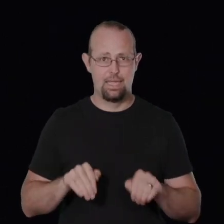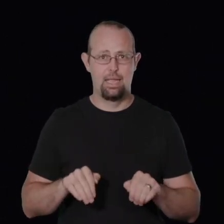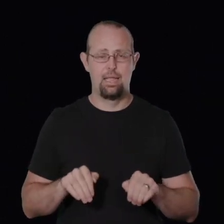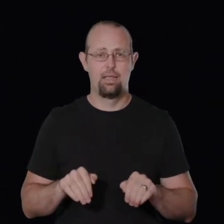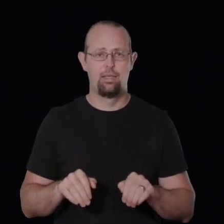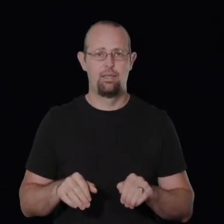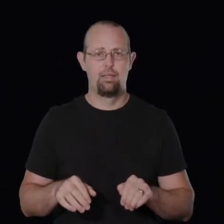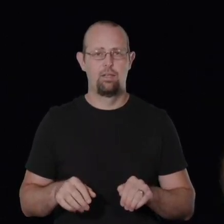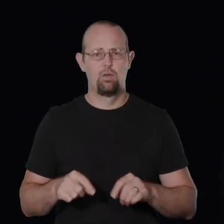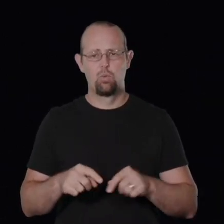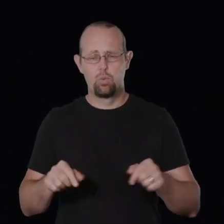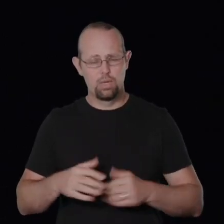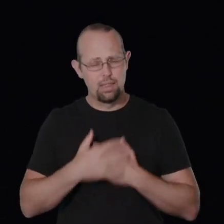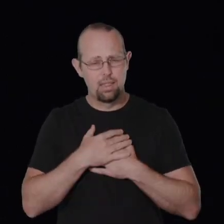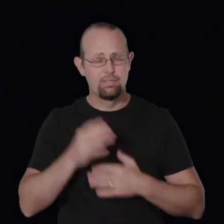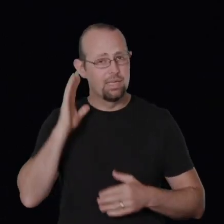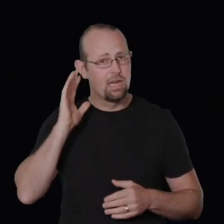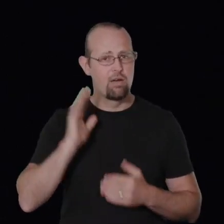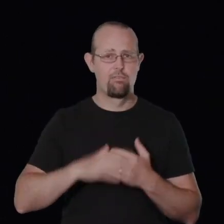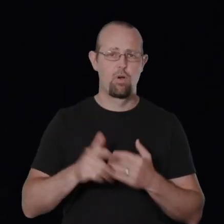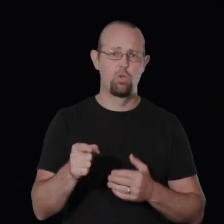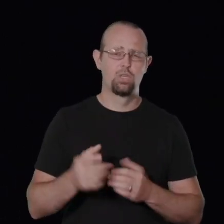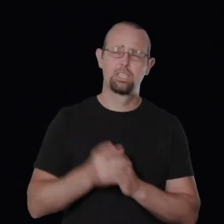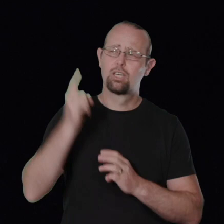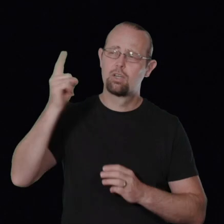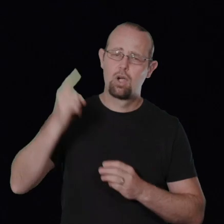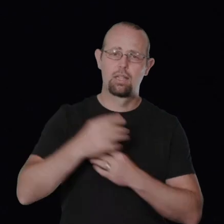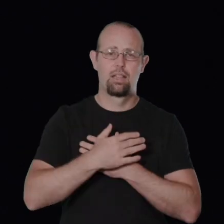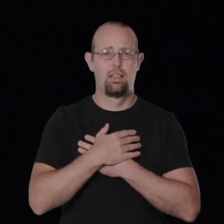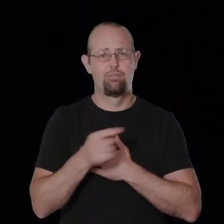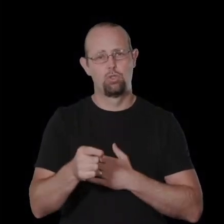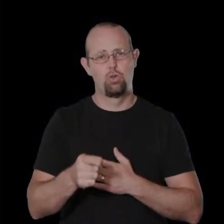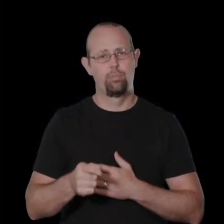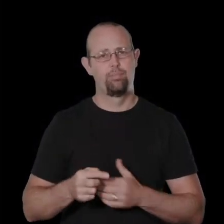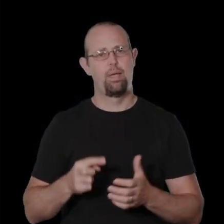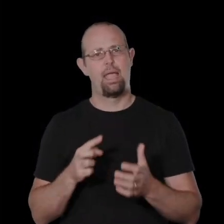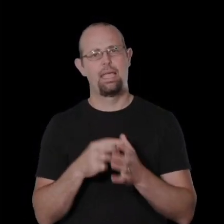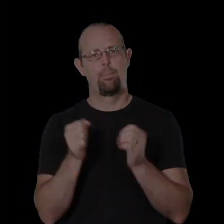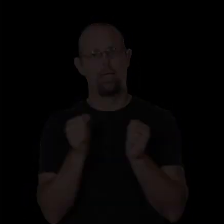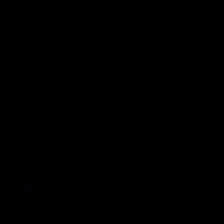God loves you. He really, really does. Amen.